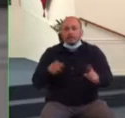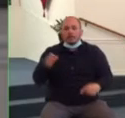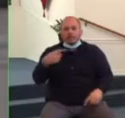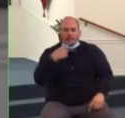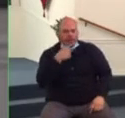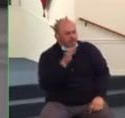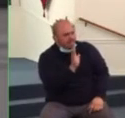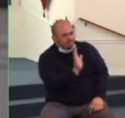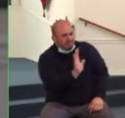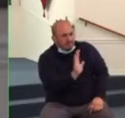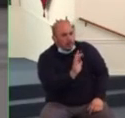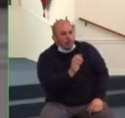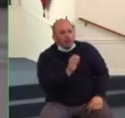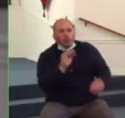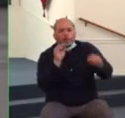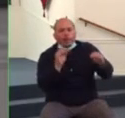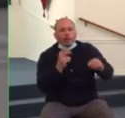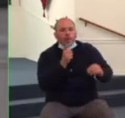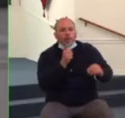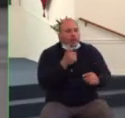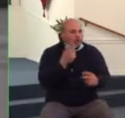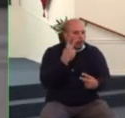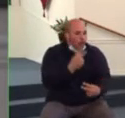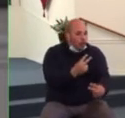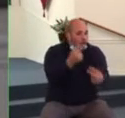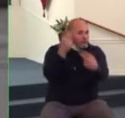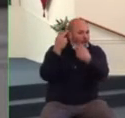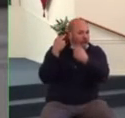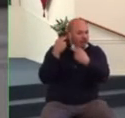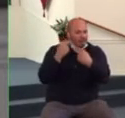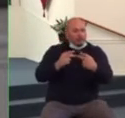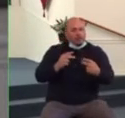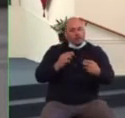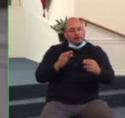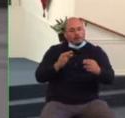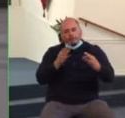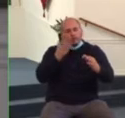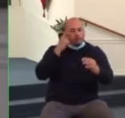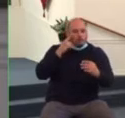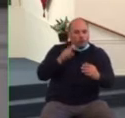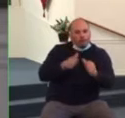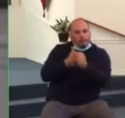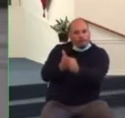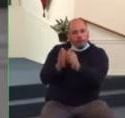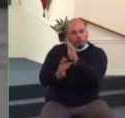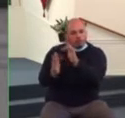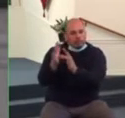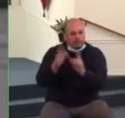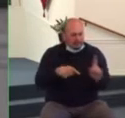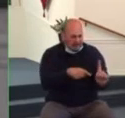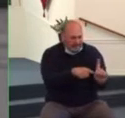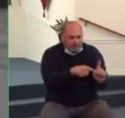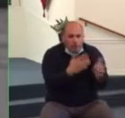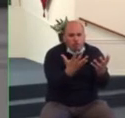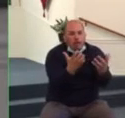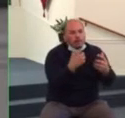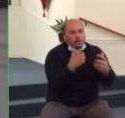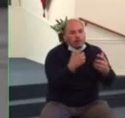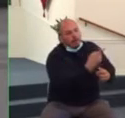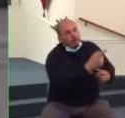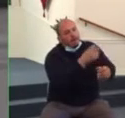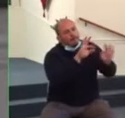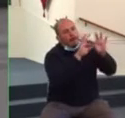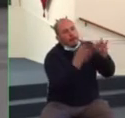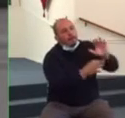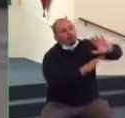say goodbye to his family. But once you start following Jesus, there can be no looking back. No yes,